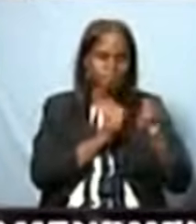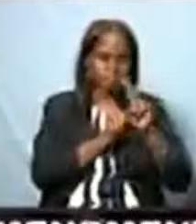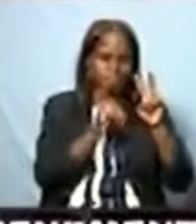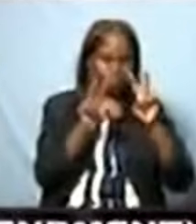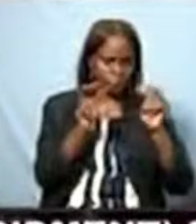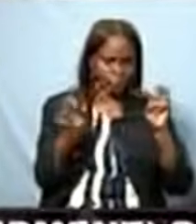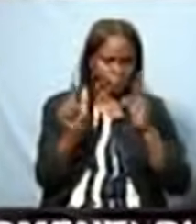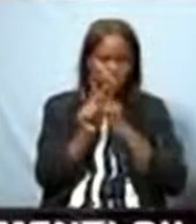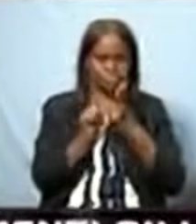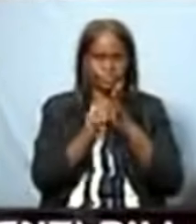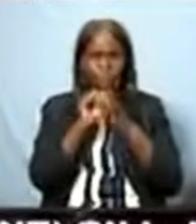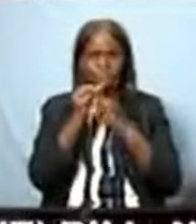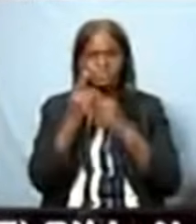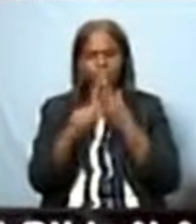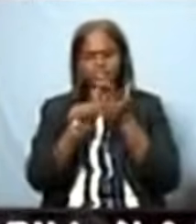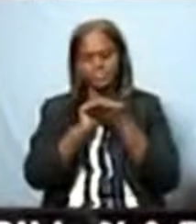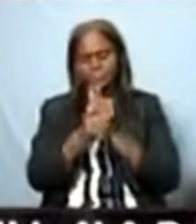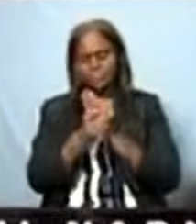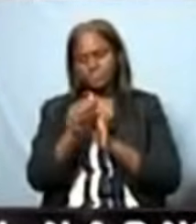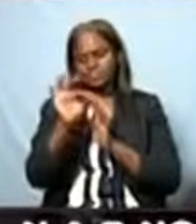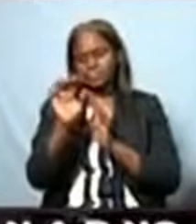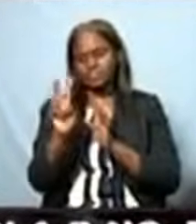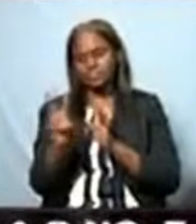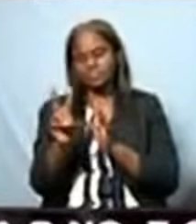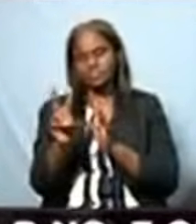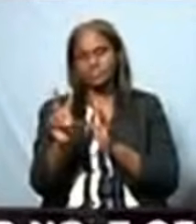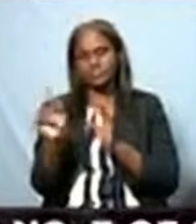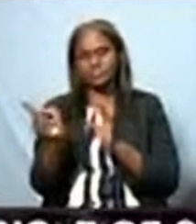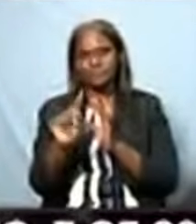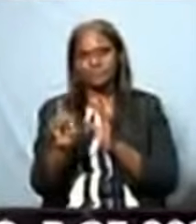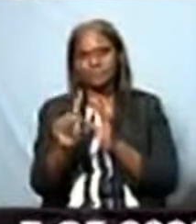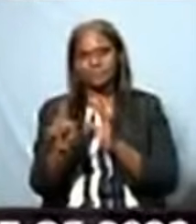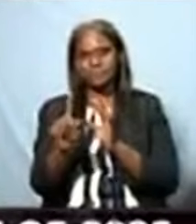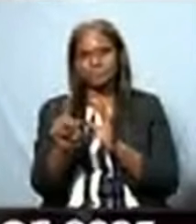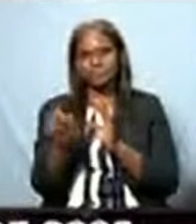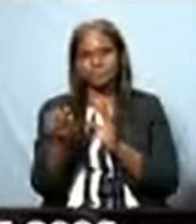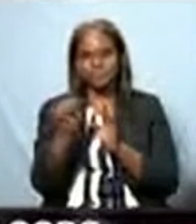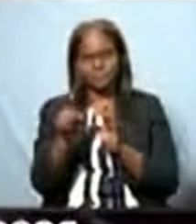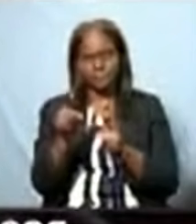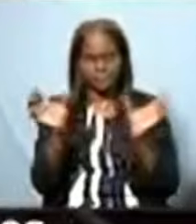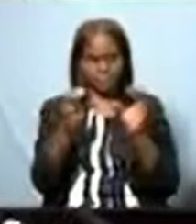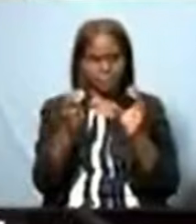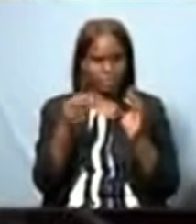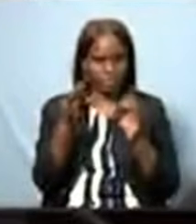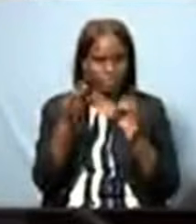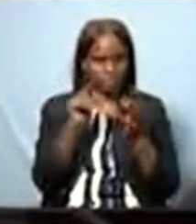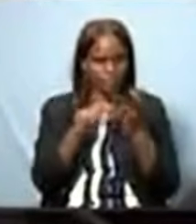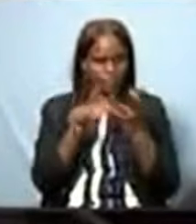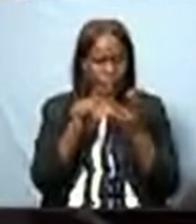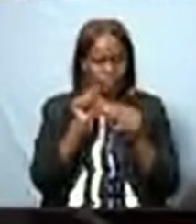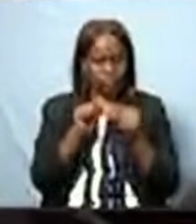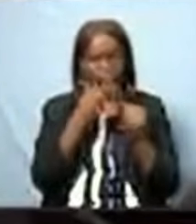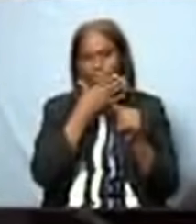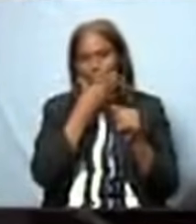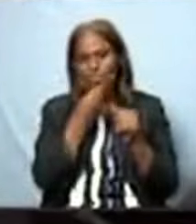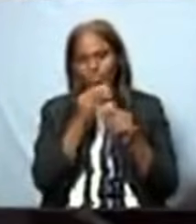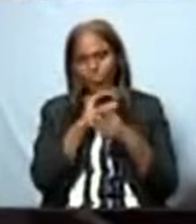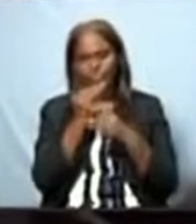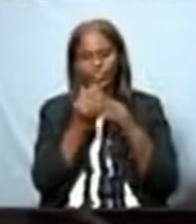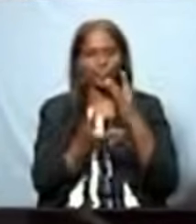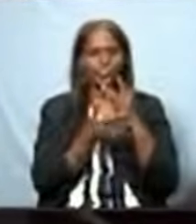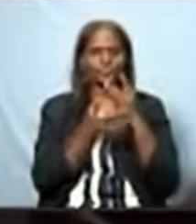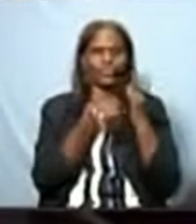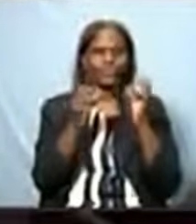Inquiries Act or Article 92, where the N.A.B committee of Senate, it can be a commission or technical